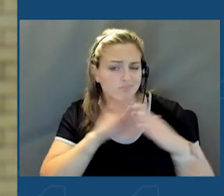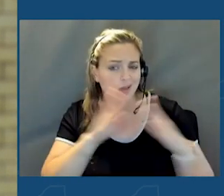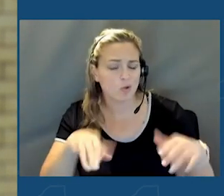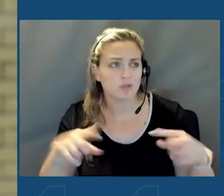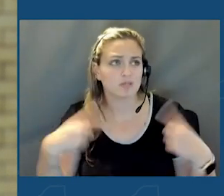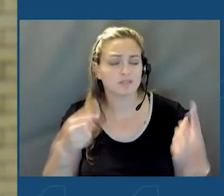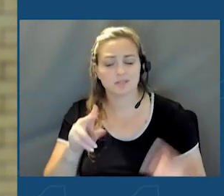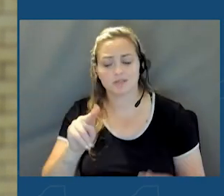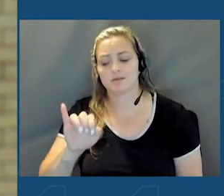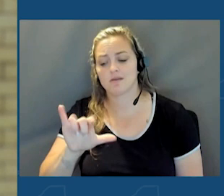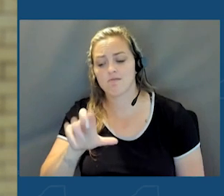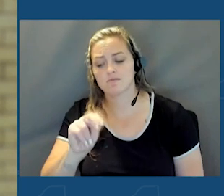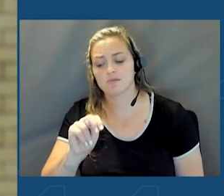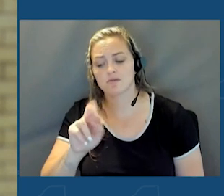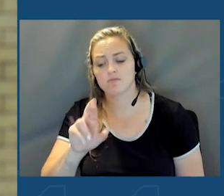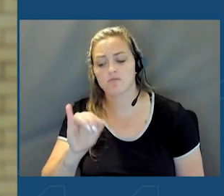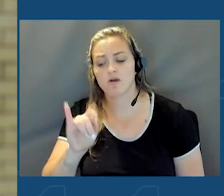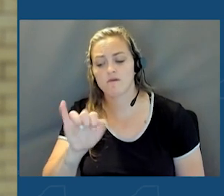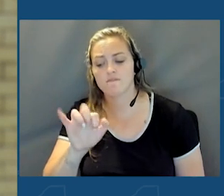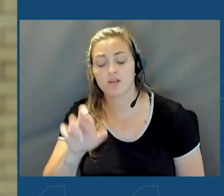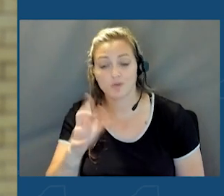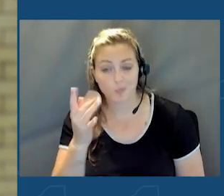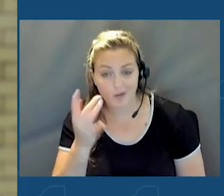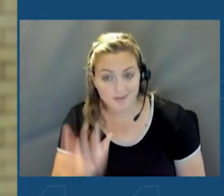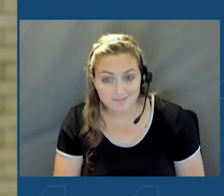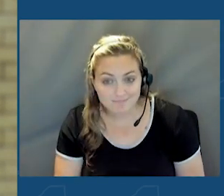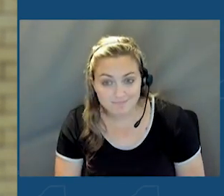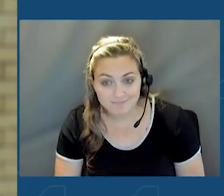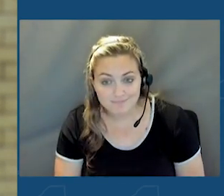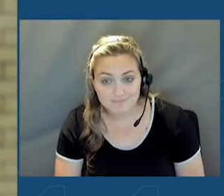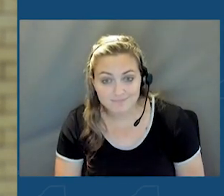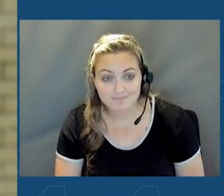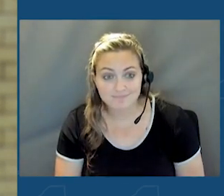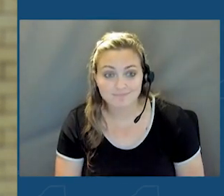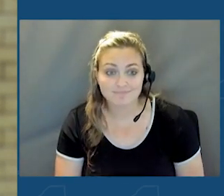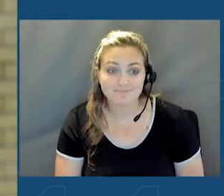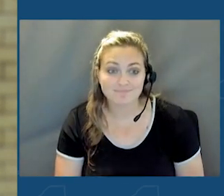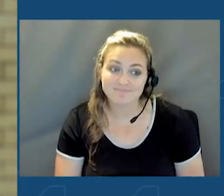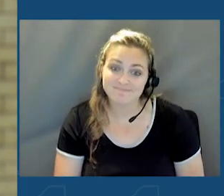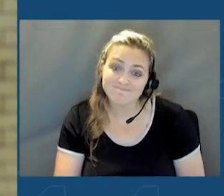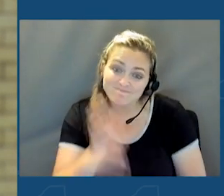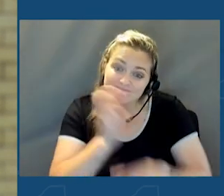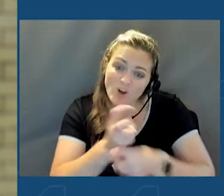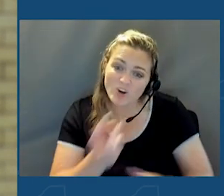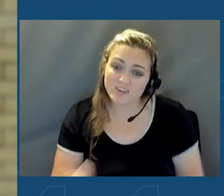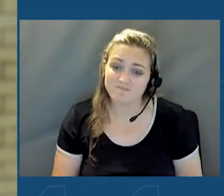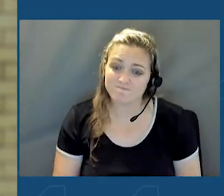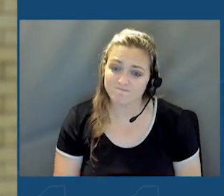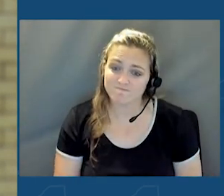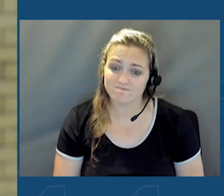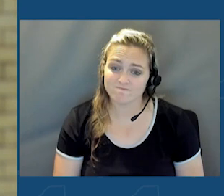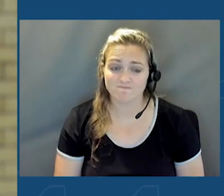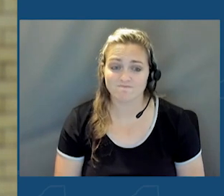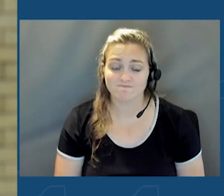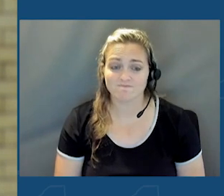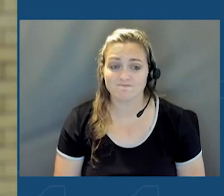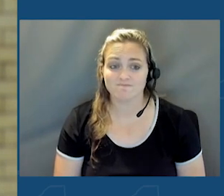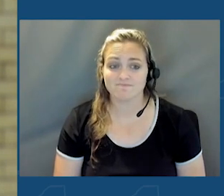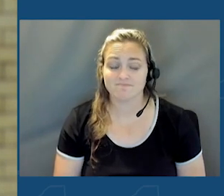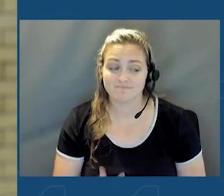Nelson Rockefeller. You know why? Because it gets a little hot in the kitchen sometimes, right? Okay, I've been